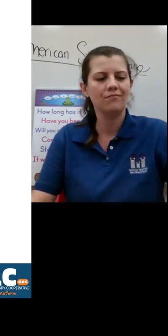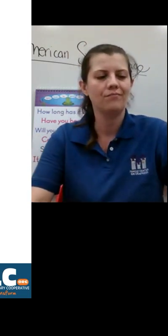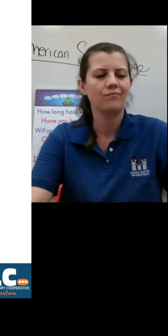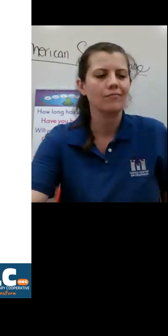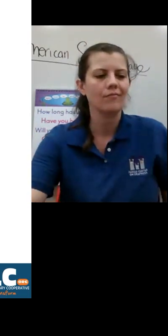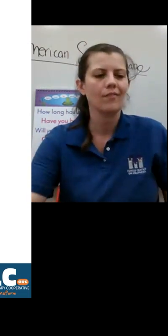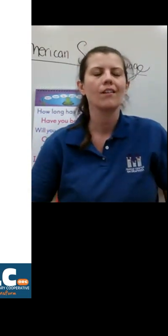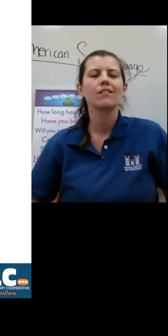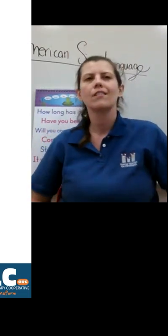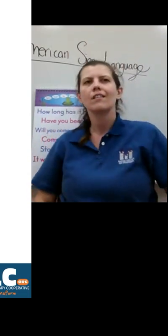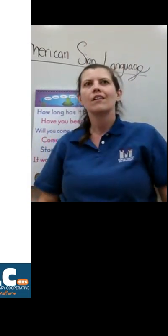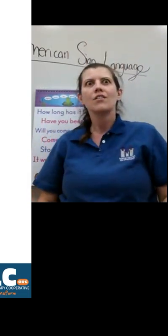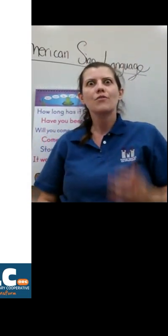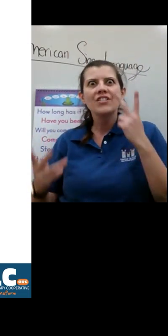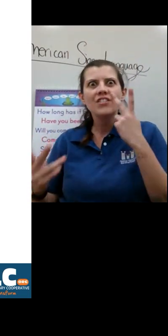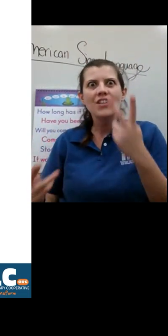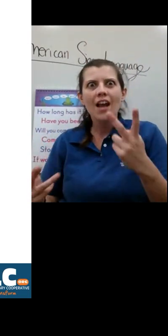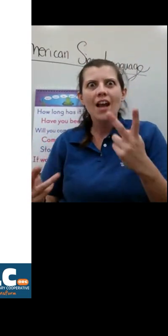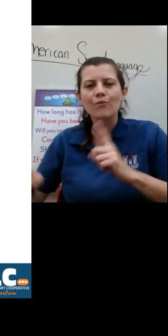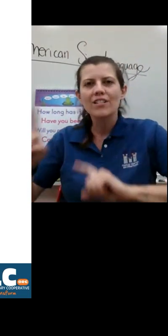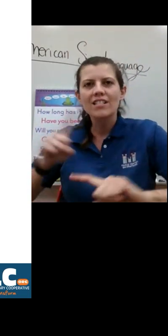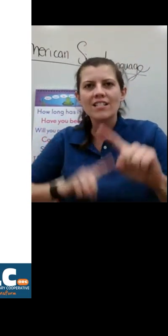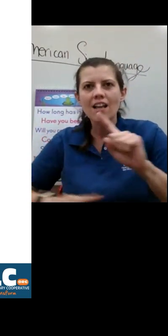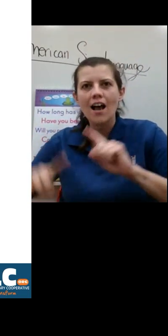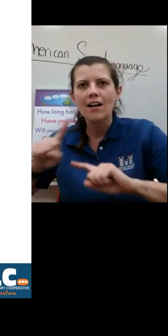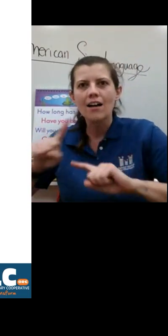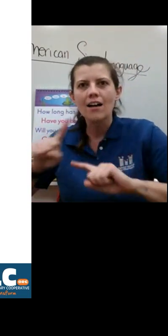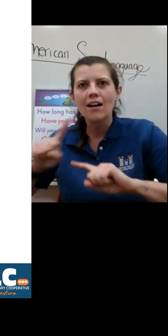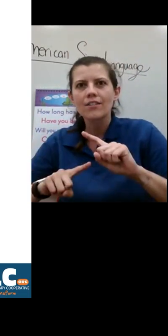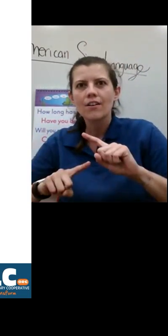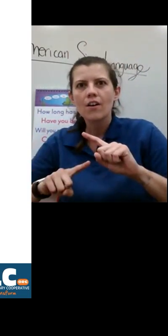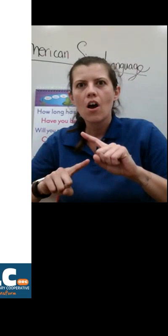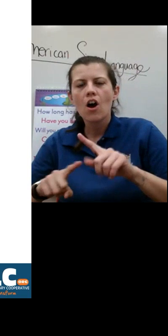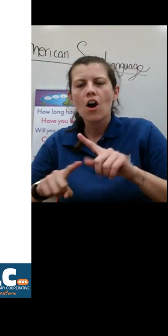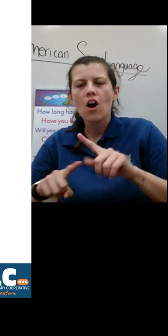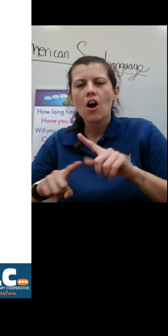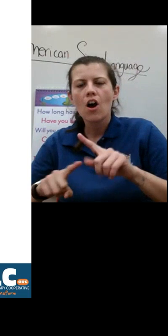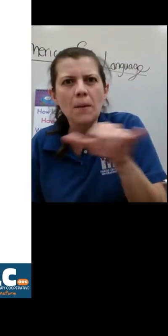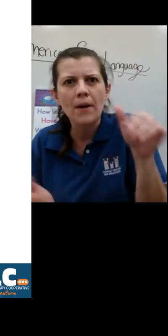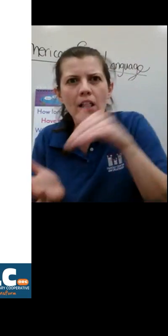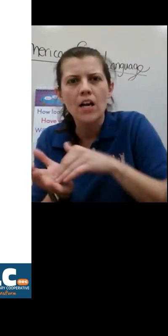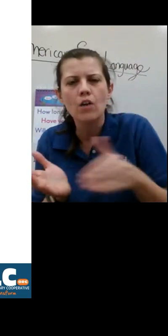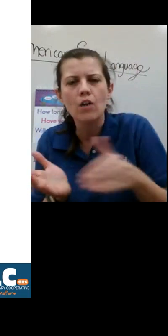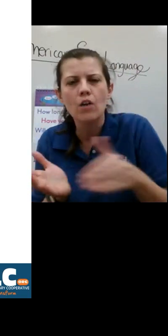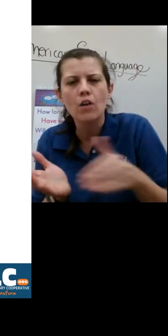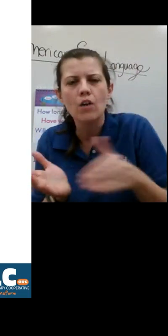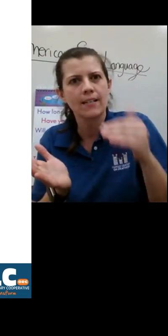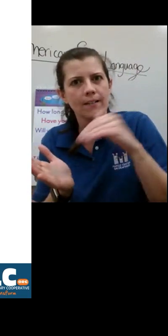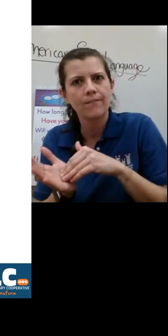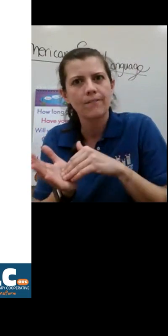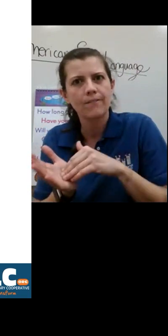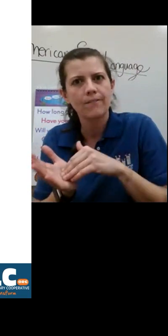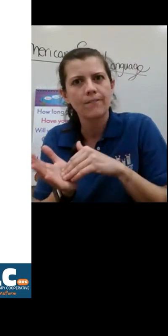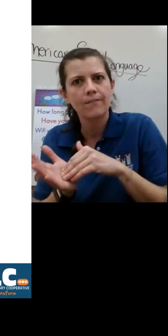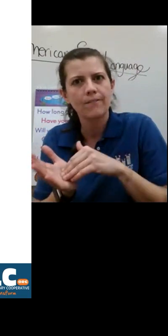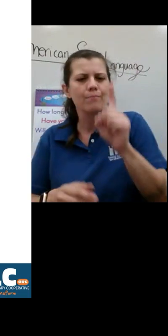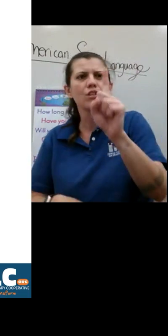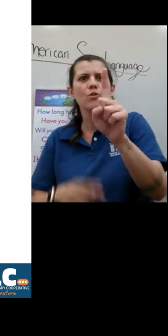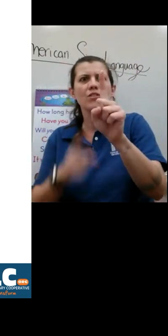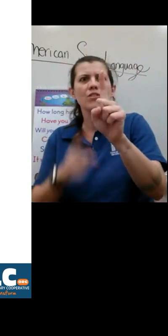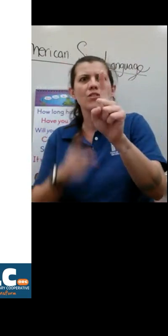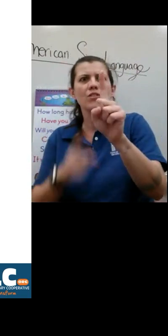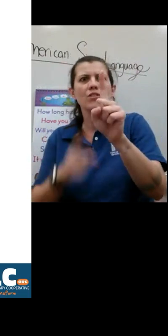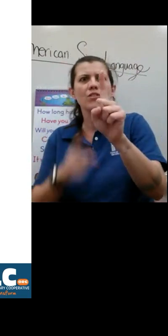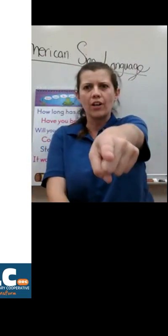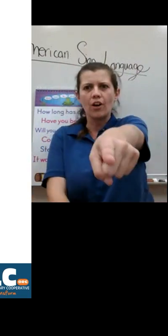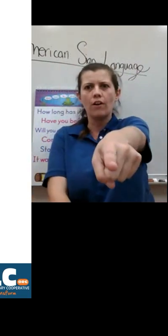Very good. You see how the sounds are very similar and repetitive.